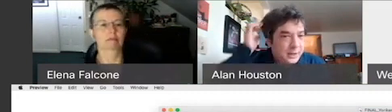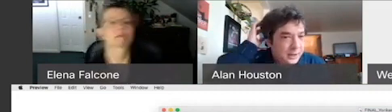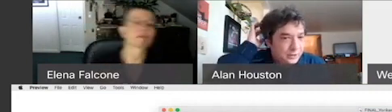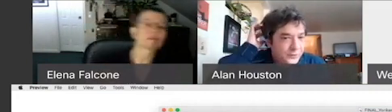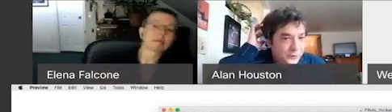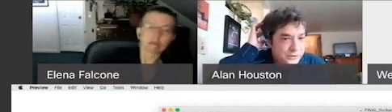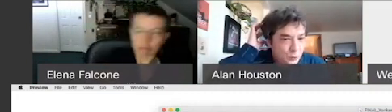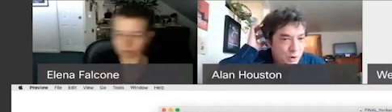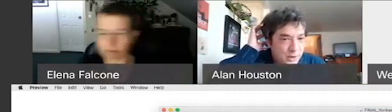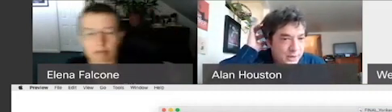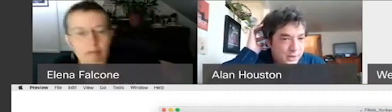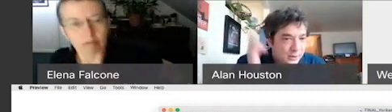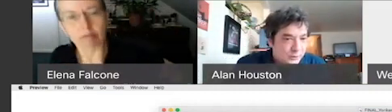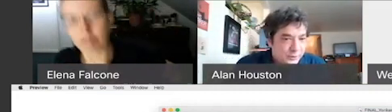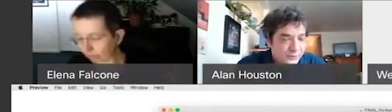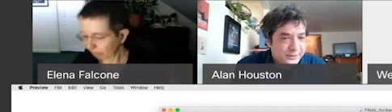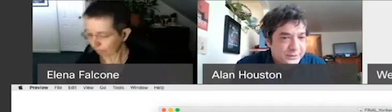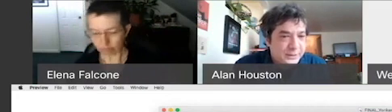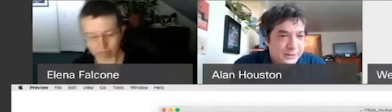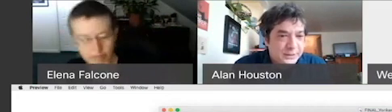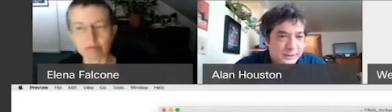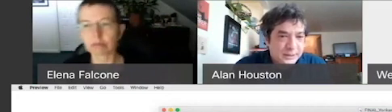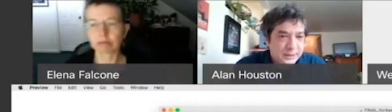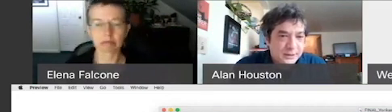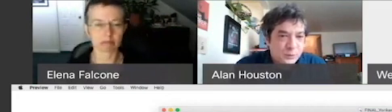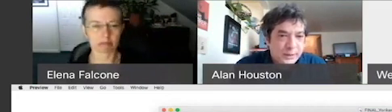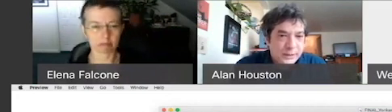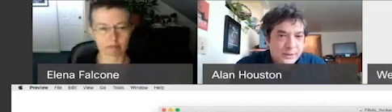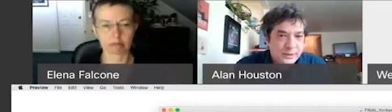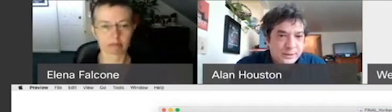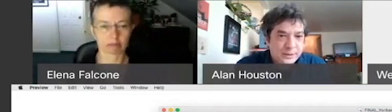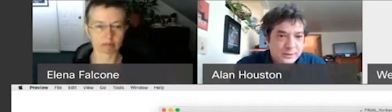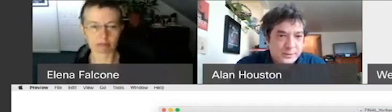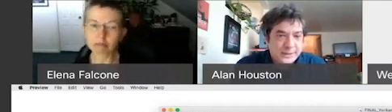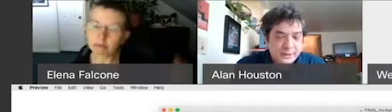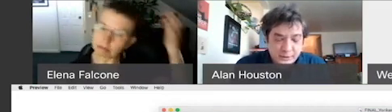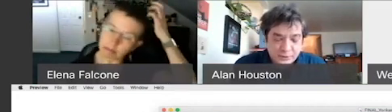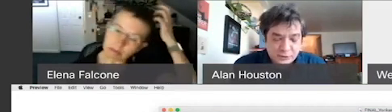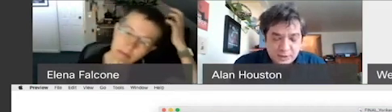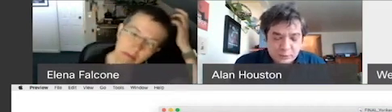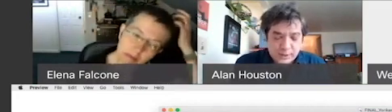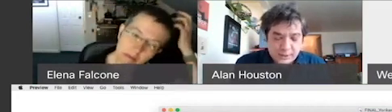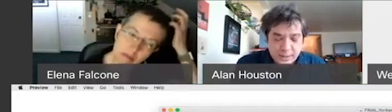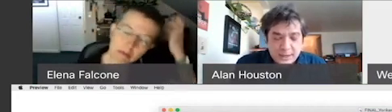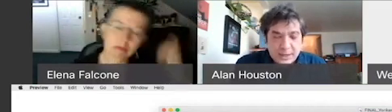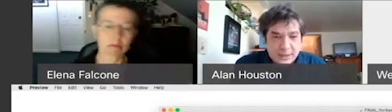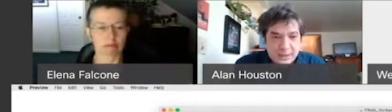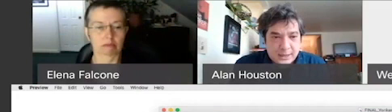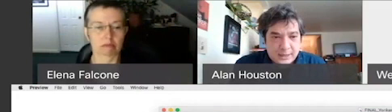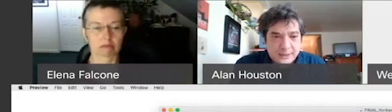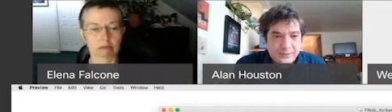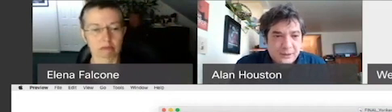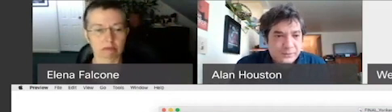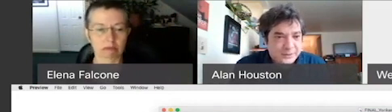first one was one of the first things we did when the pandemic struck. We developed